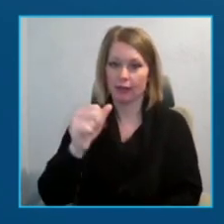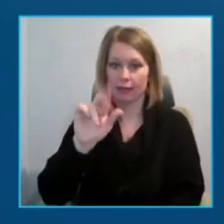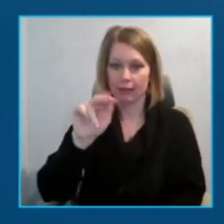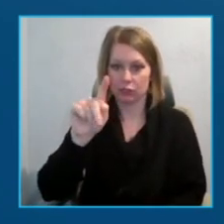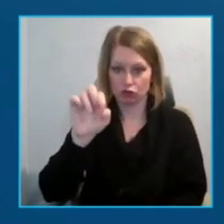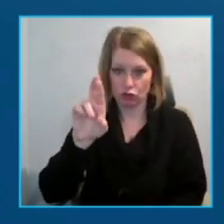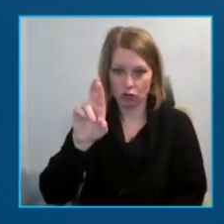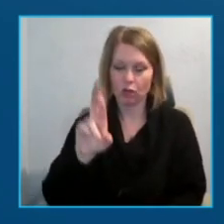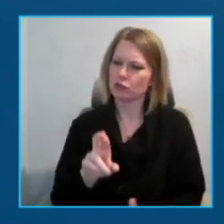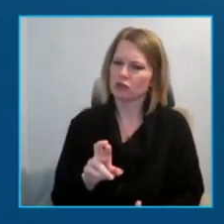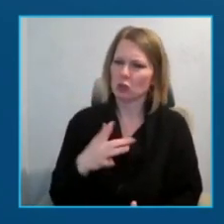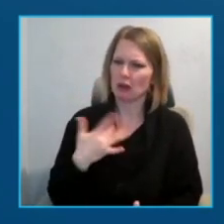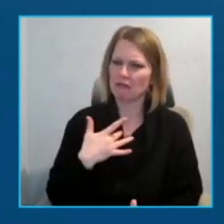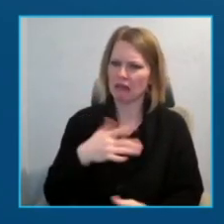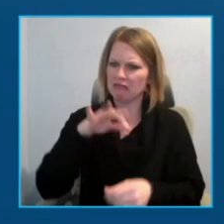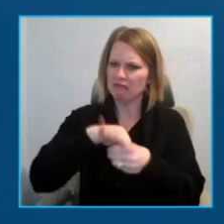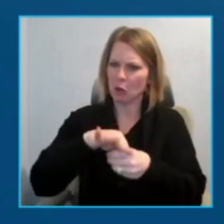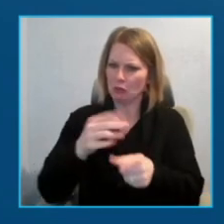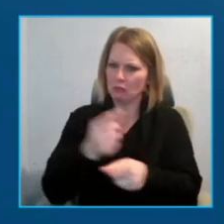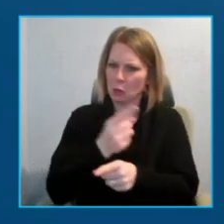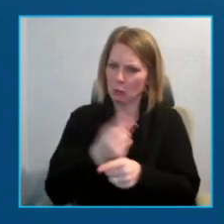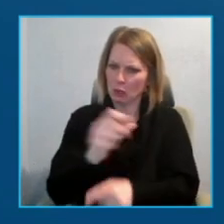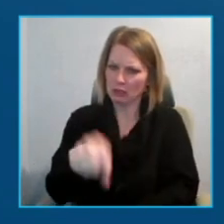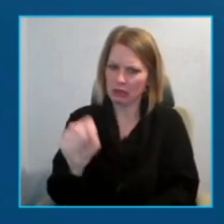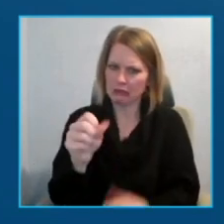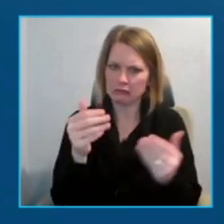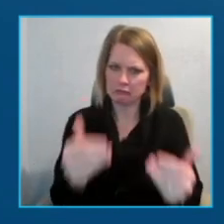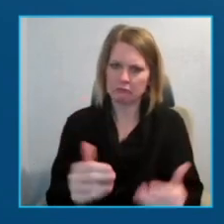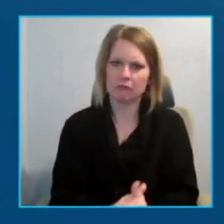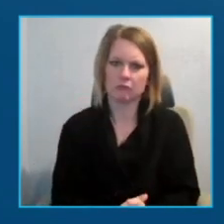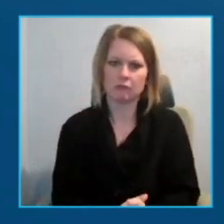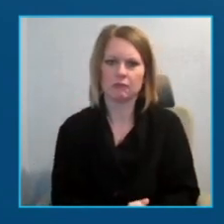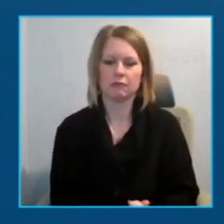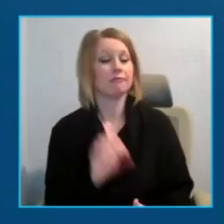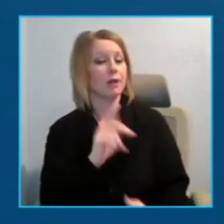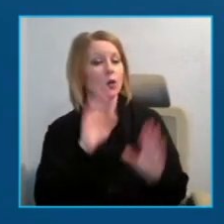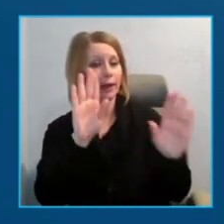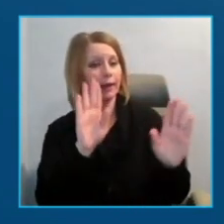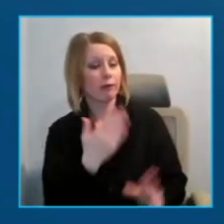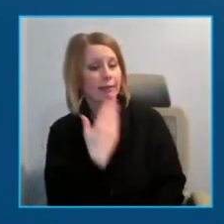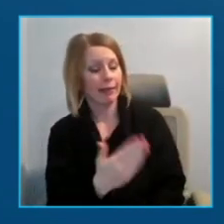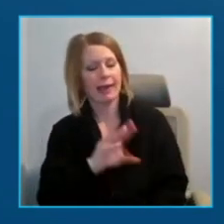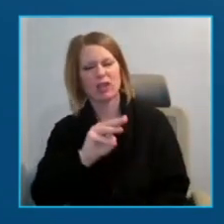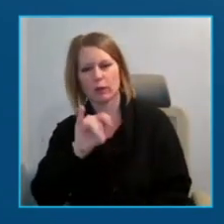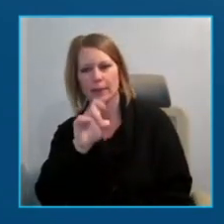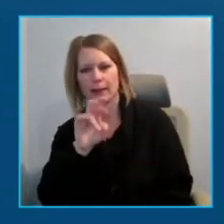vote on that is appropriate. Okay, great. Thank you. We'll move now to